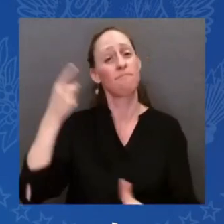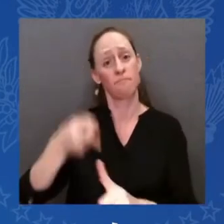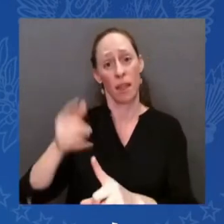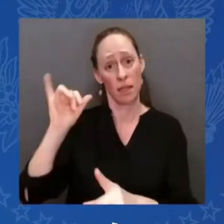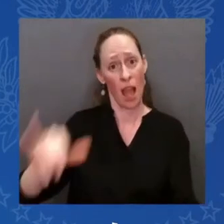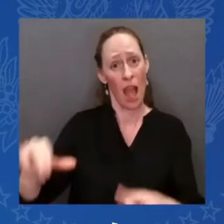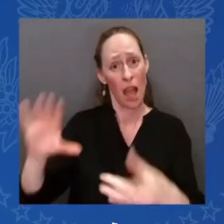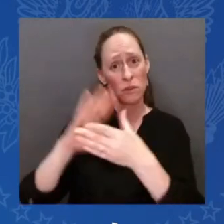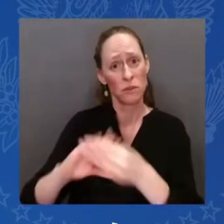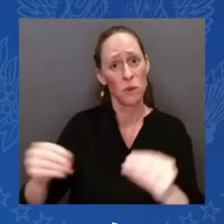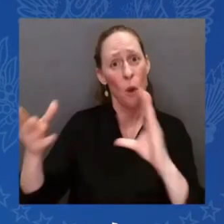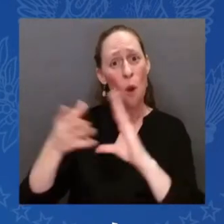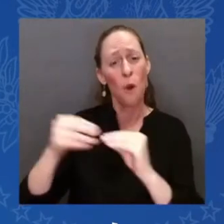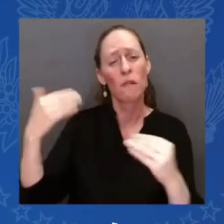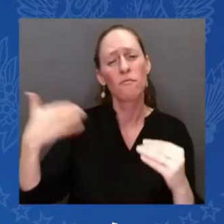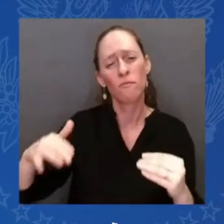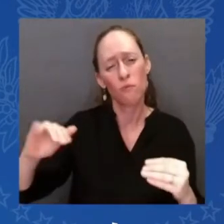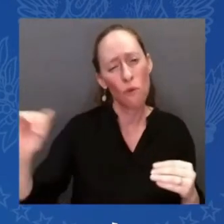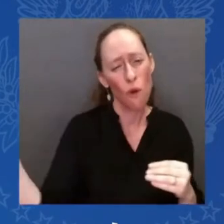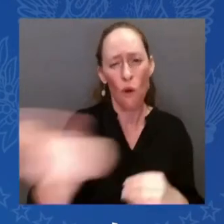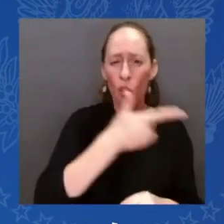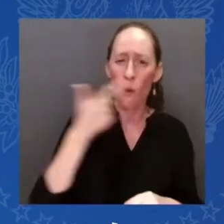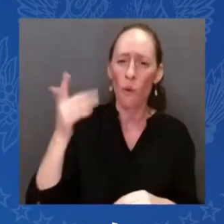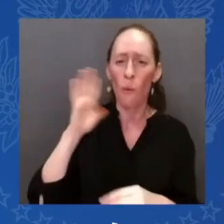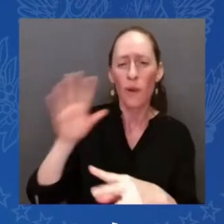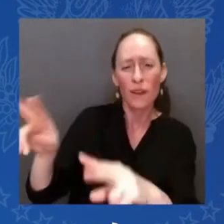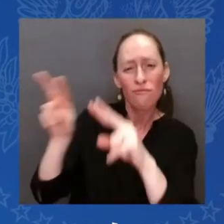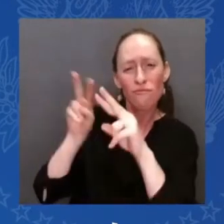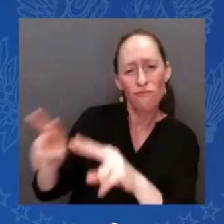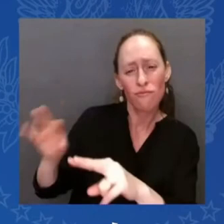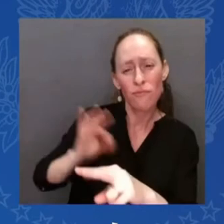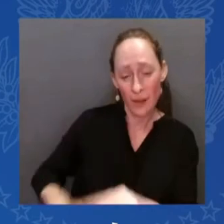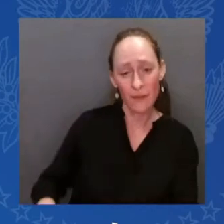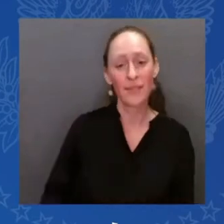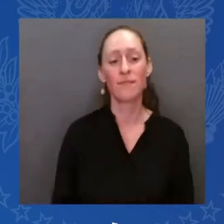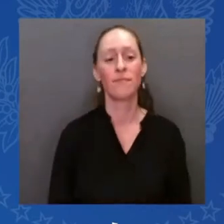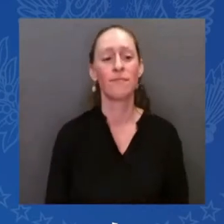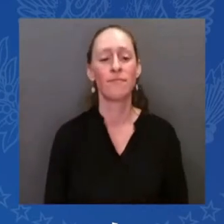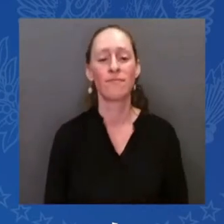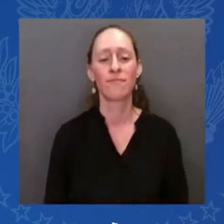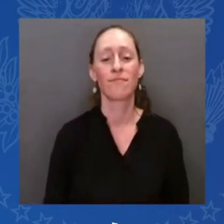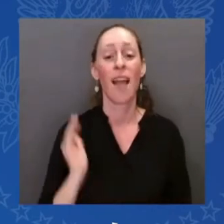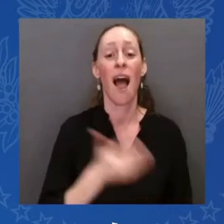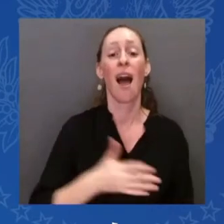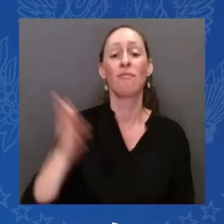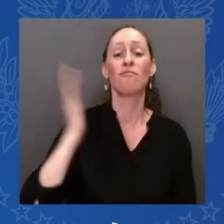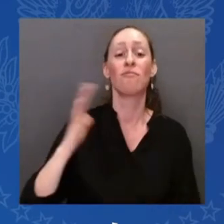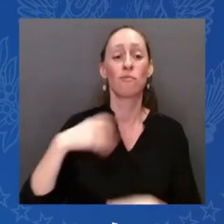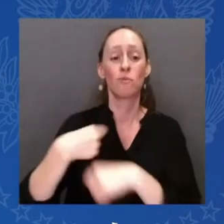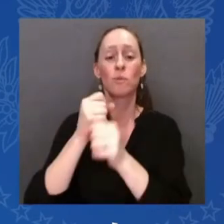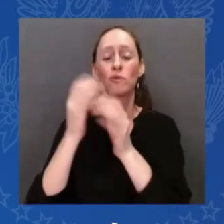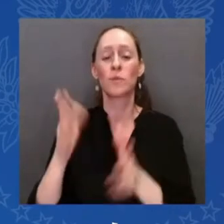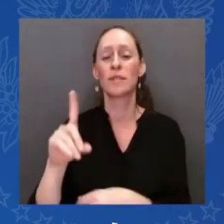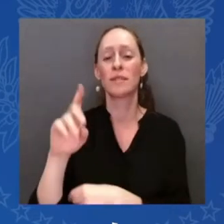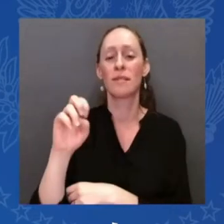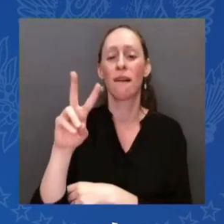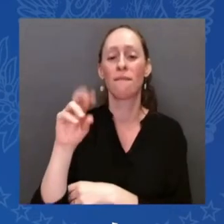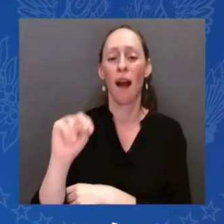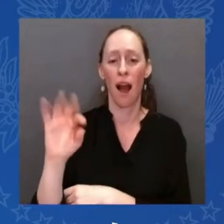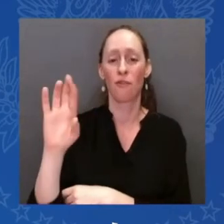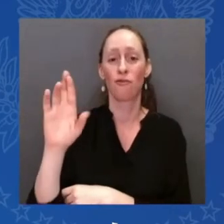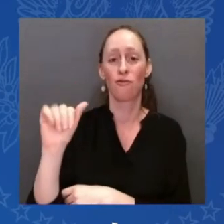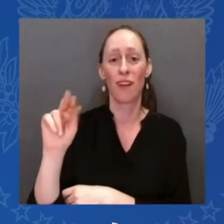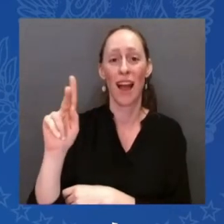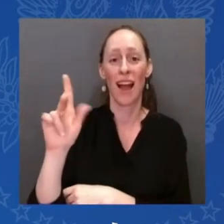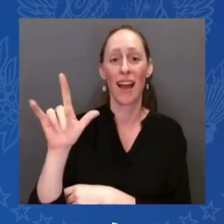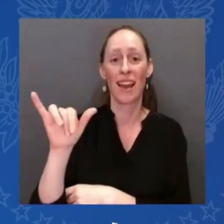Richard's story, I was so inspired. And I was also ashamed that I didn't know his story. I'm Mexican-American, he's Mexican-American, how come